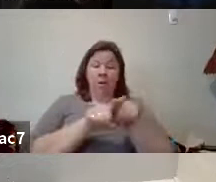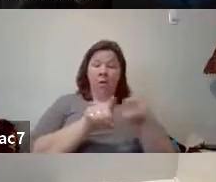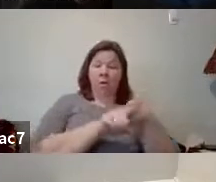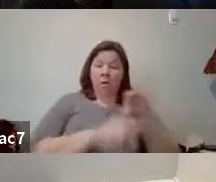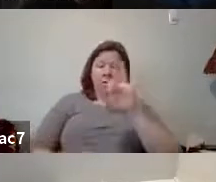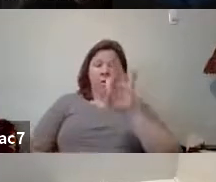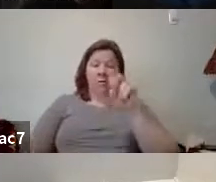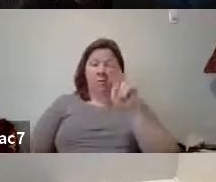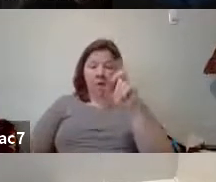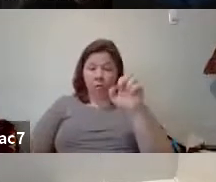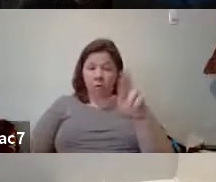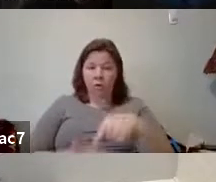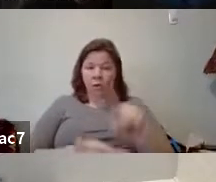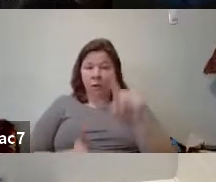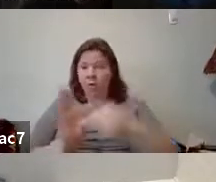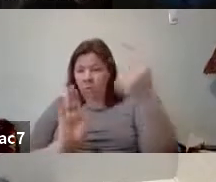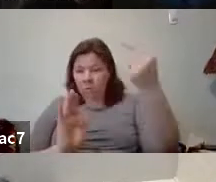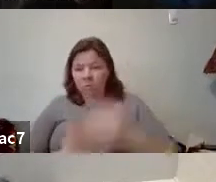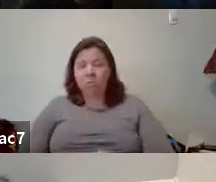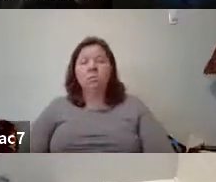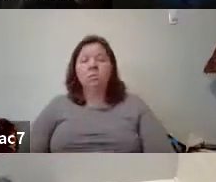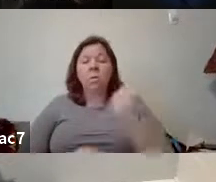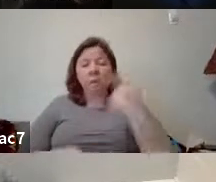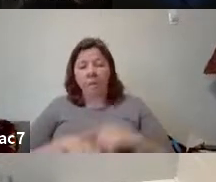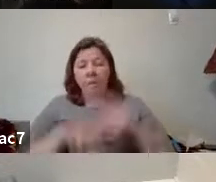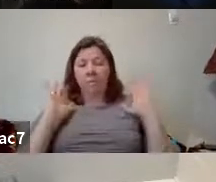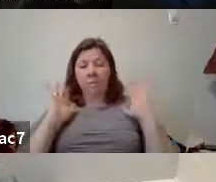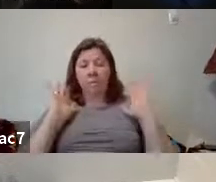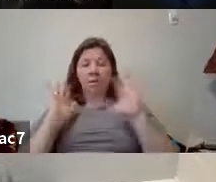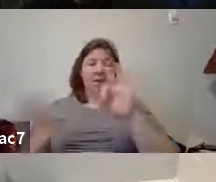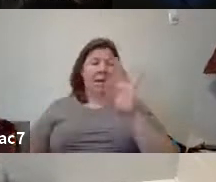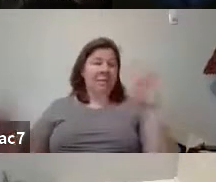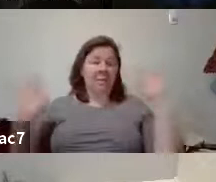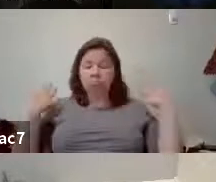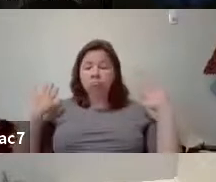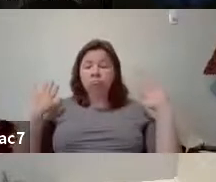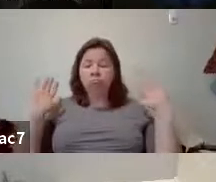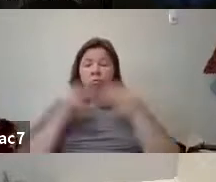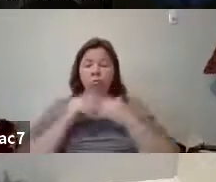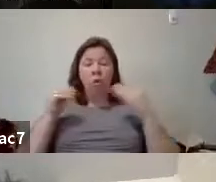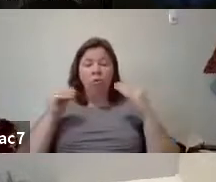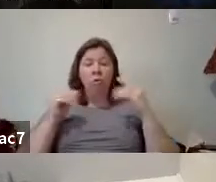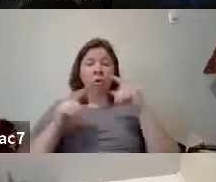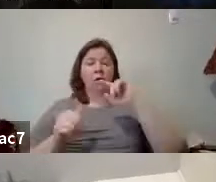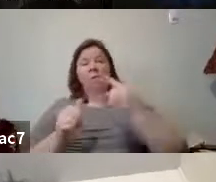pay once. You pay one time. You got your 97, and then you have your first